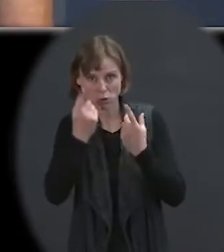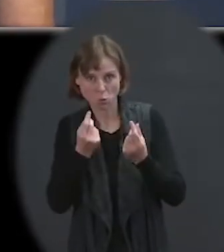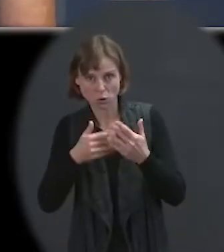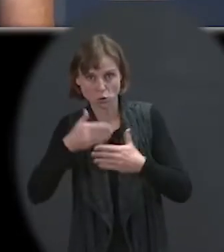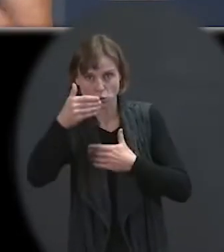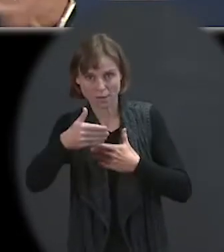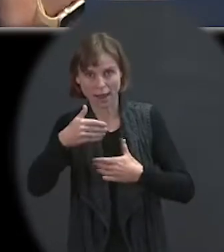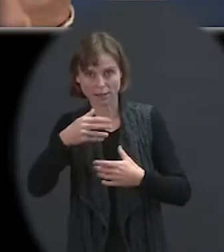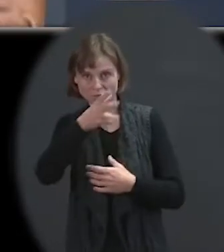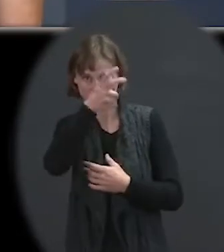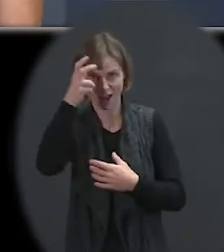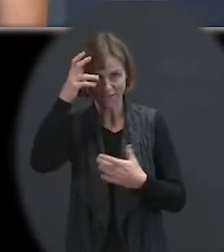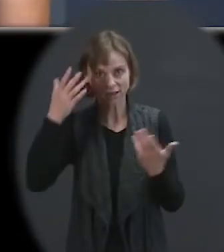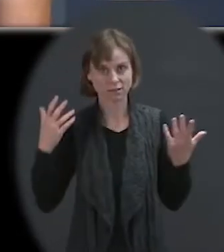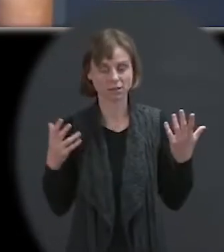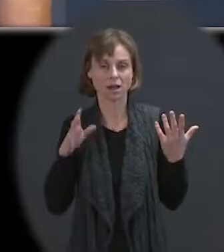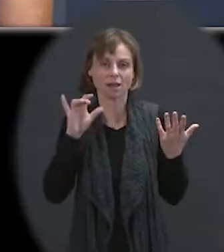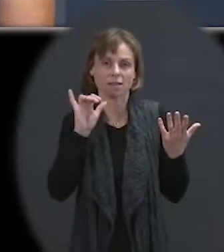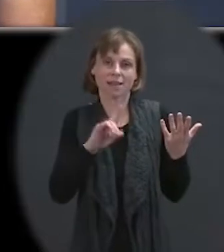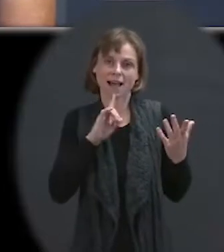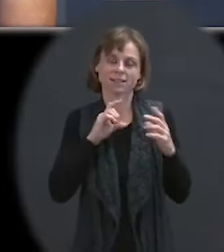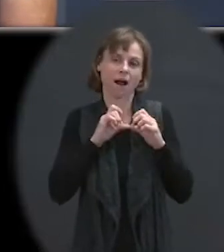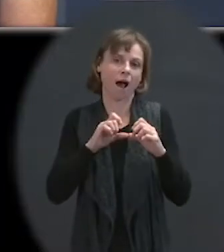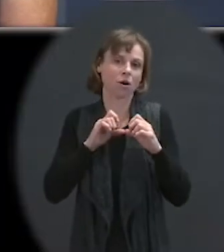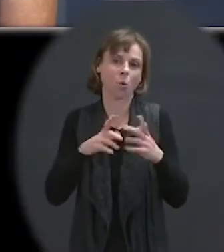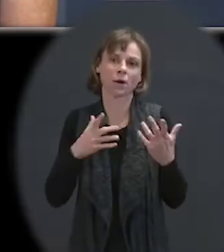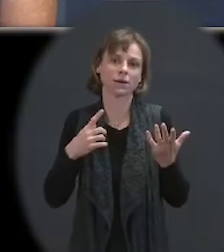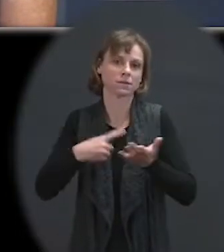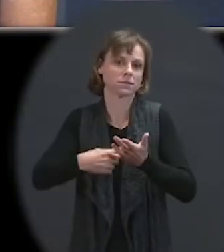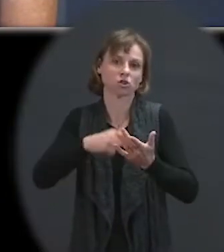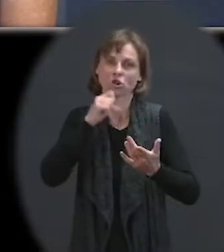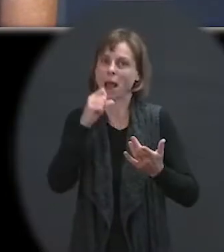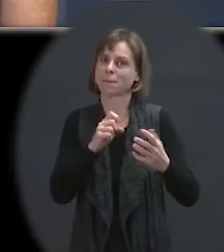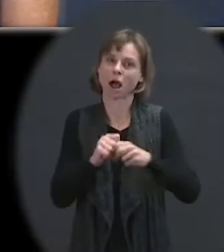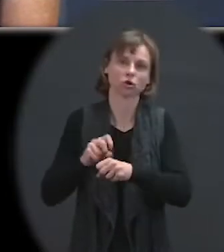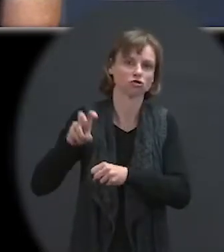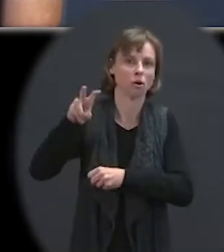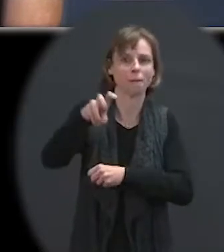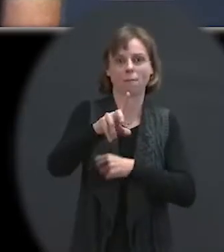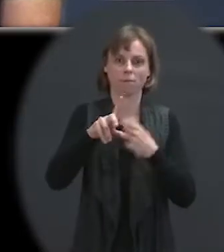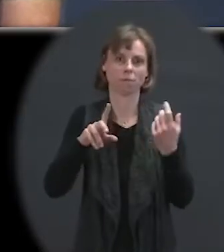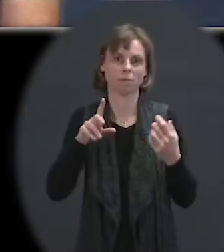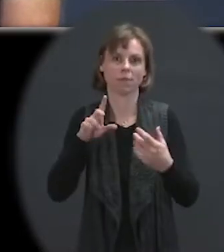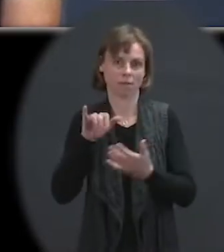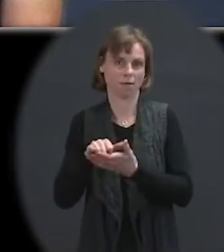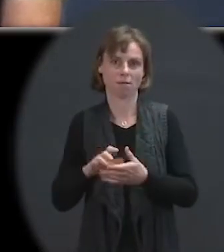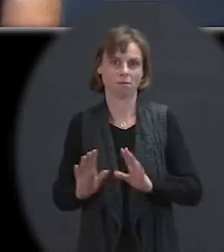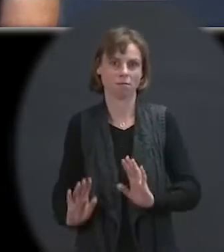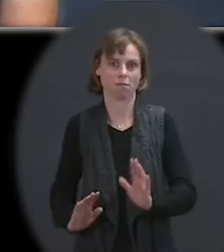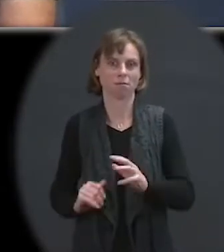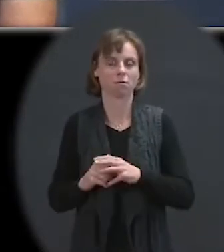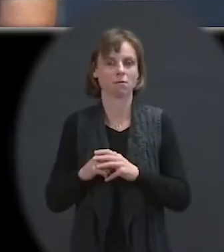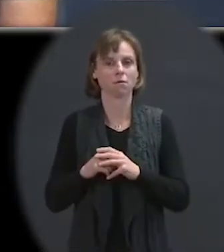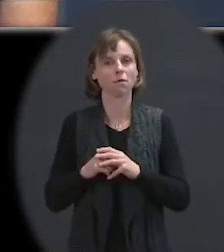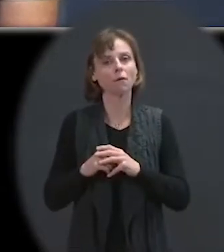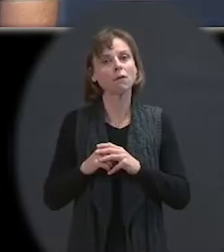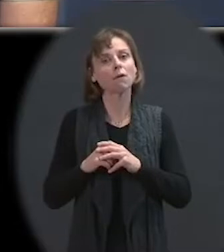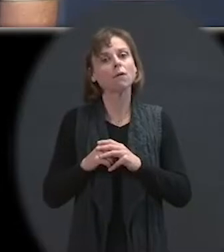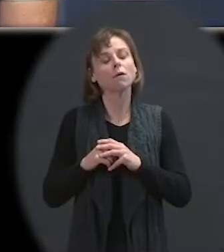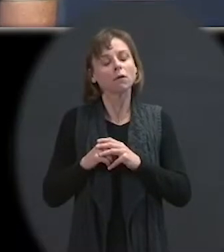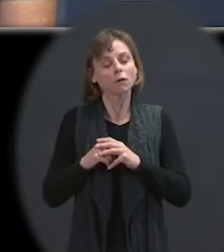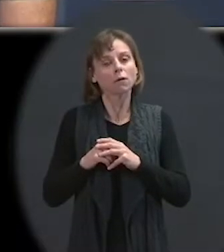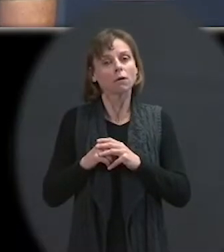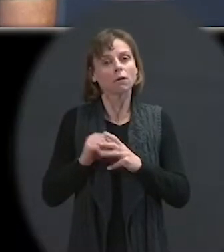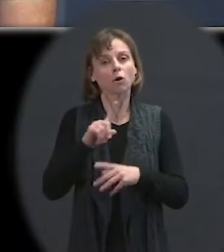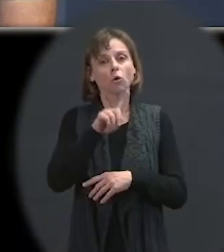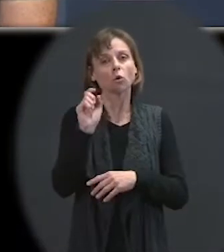Afghanistan. That's an ongoing discussion, and I'm not going to get ahead of where that sits at this point in time. Go ahead. Yes, two questions, if I may. The first, we're